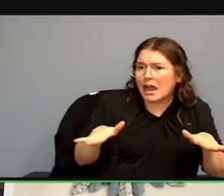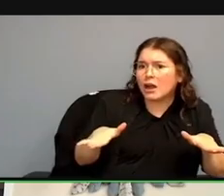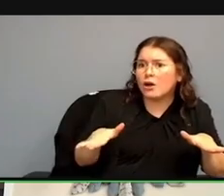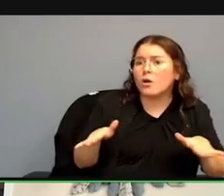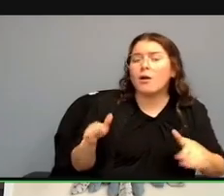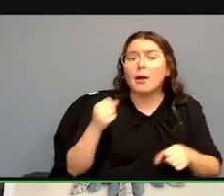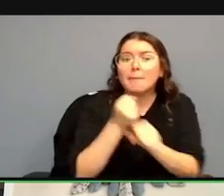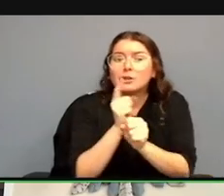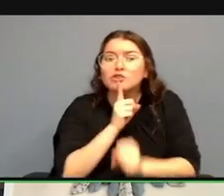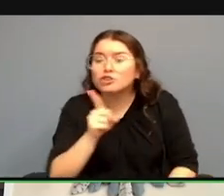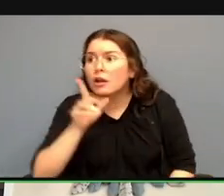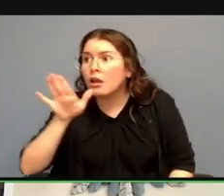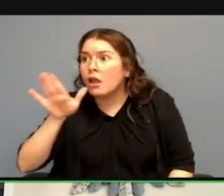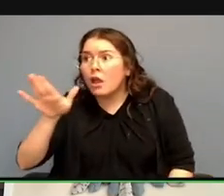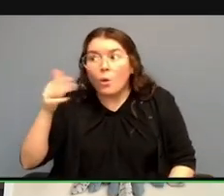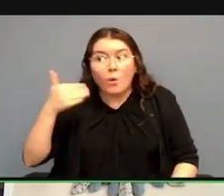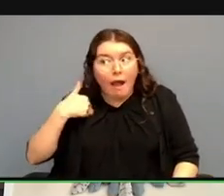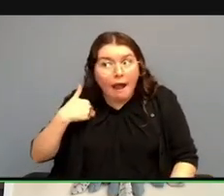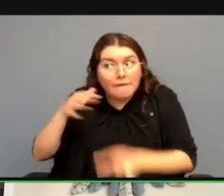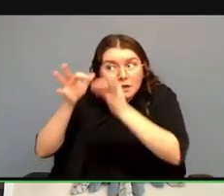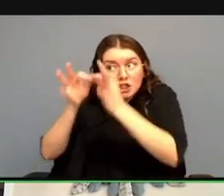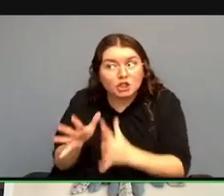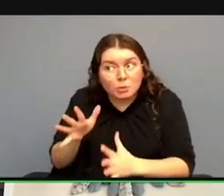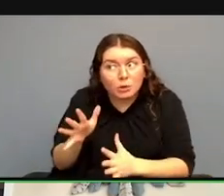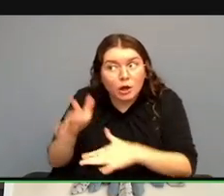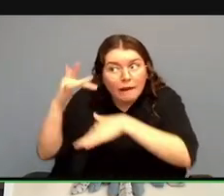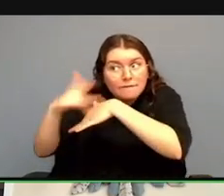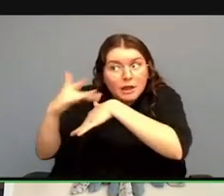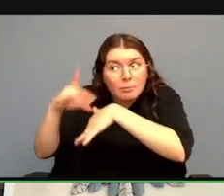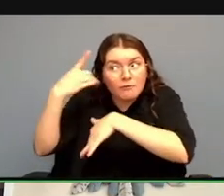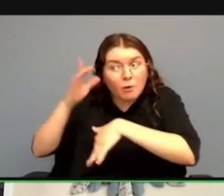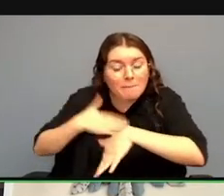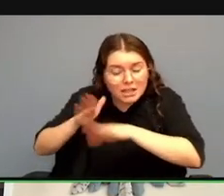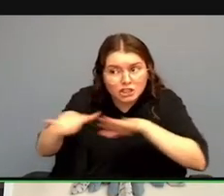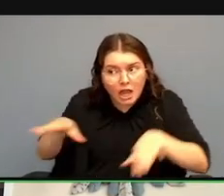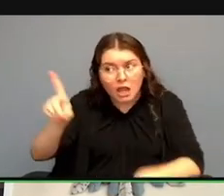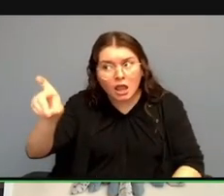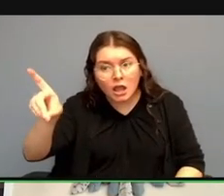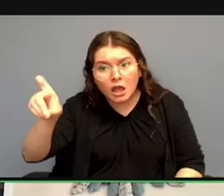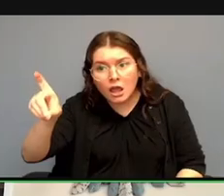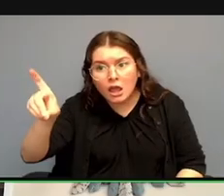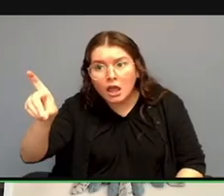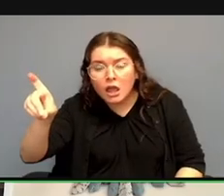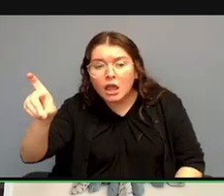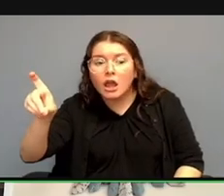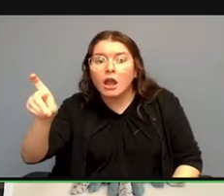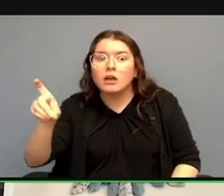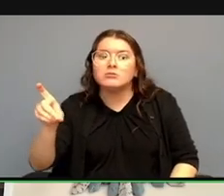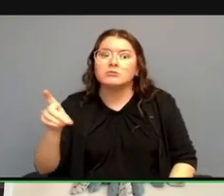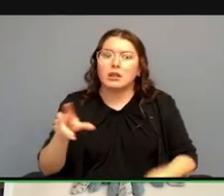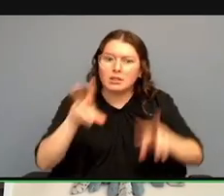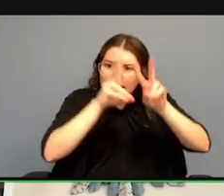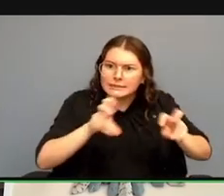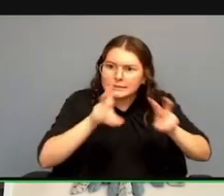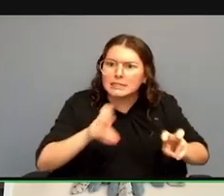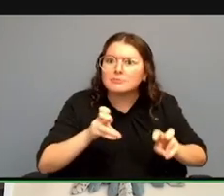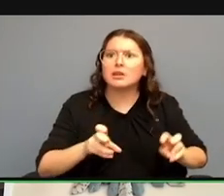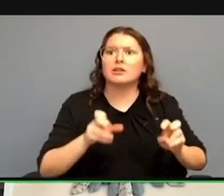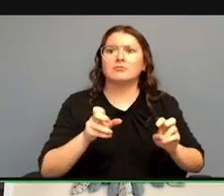hey, is an interpreter going to be made available to my child? Are the assessment